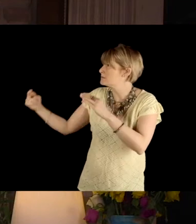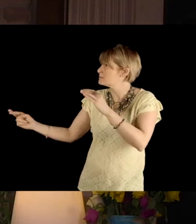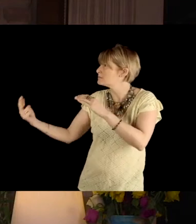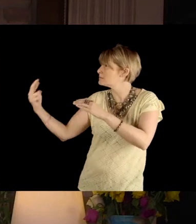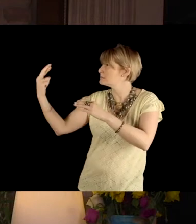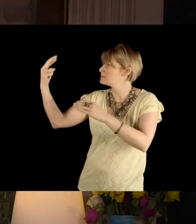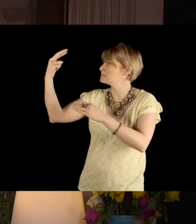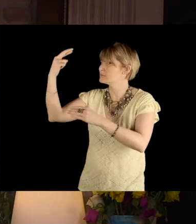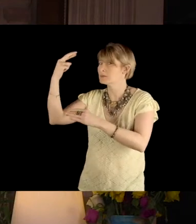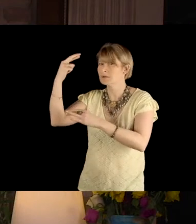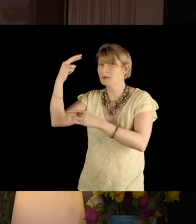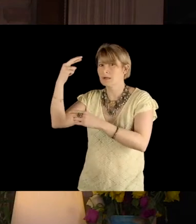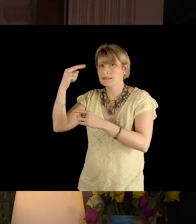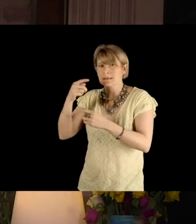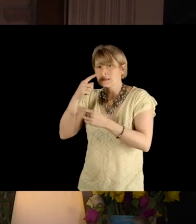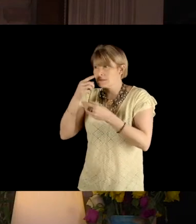unknowingly.